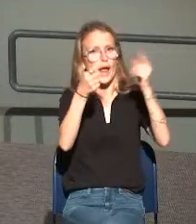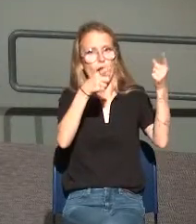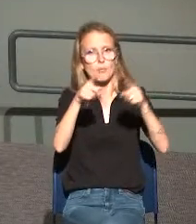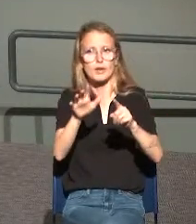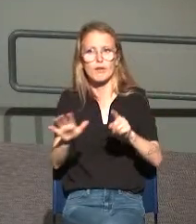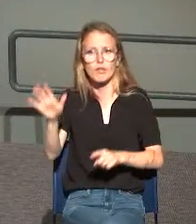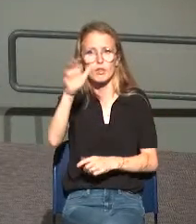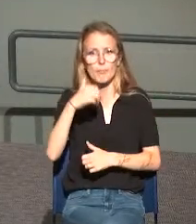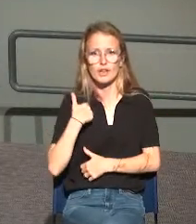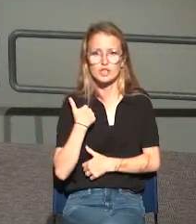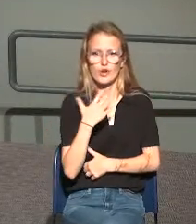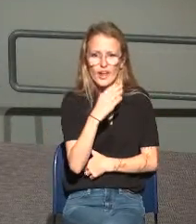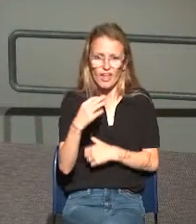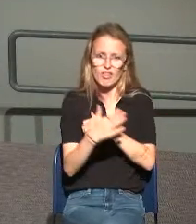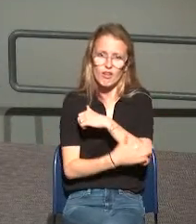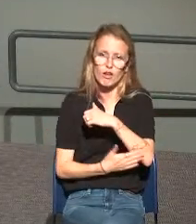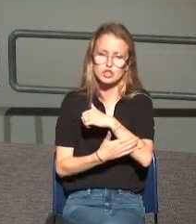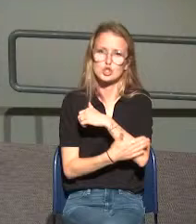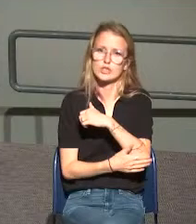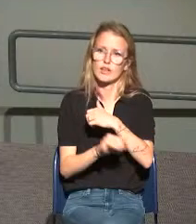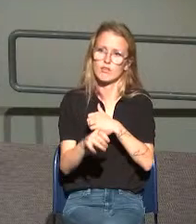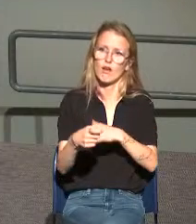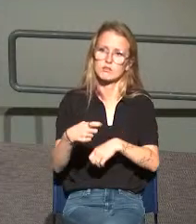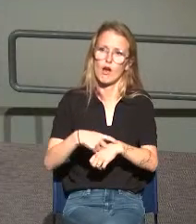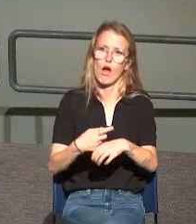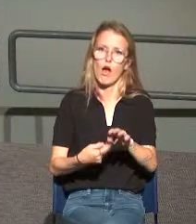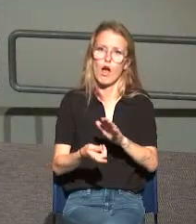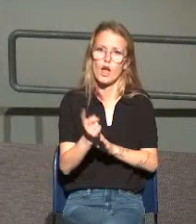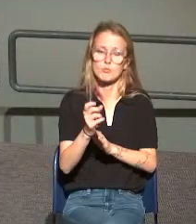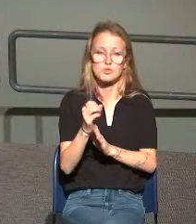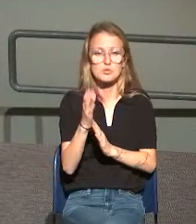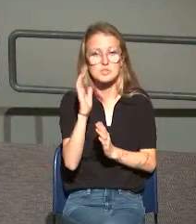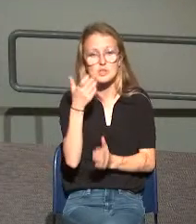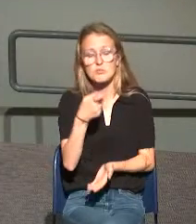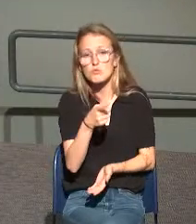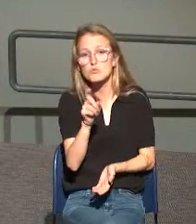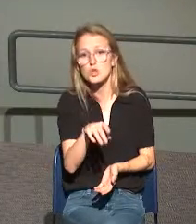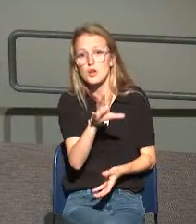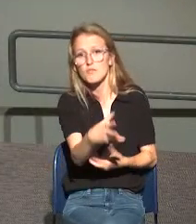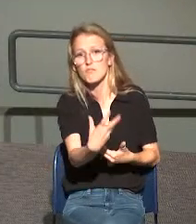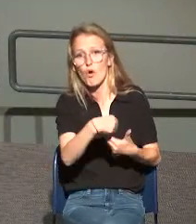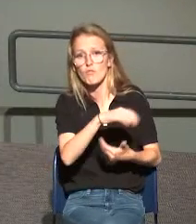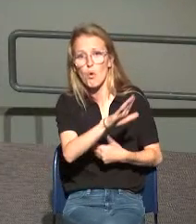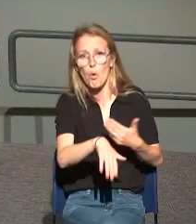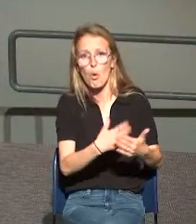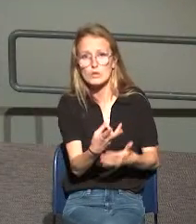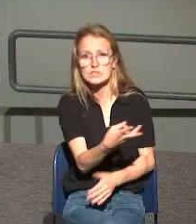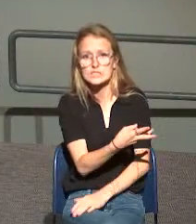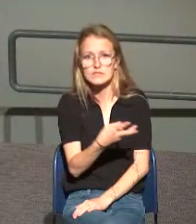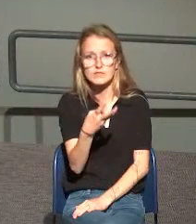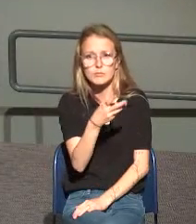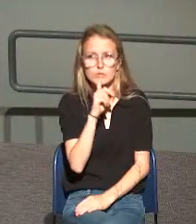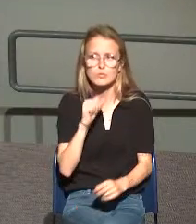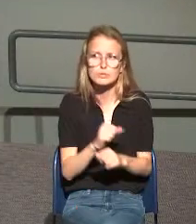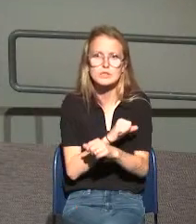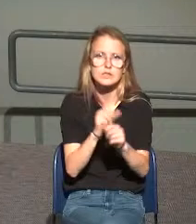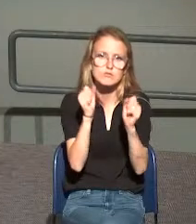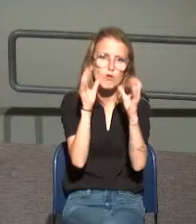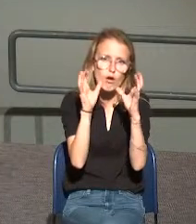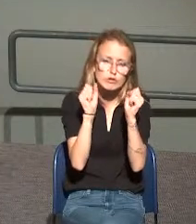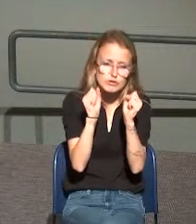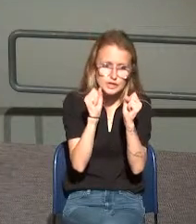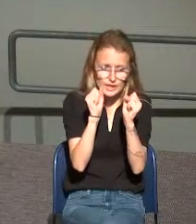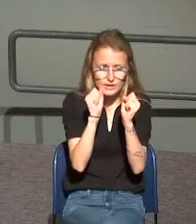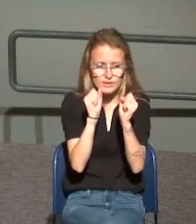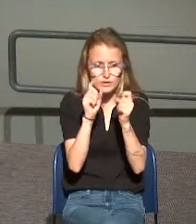country at that time. That absolutely seemed like the way to go. it was astonishing to me how much had been written